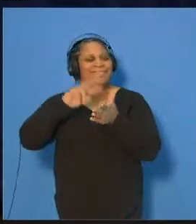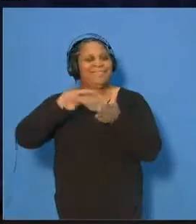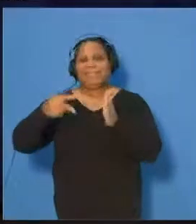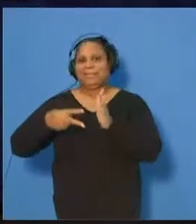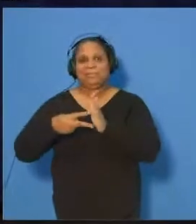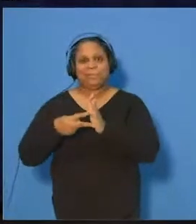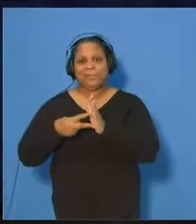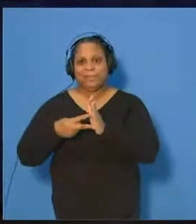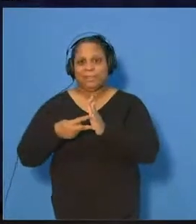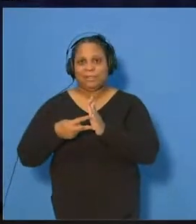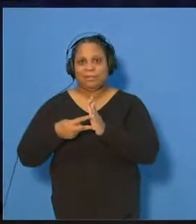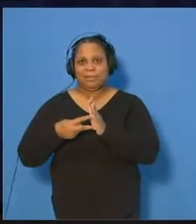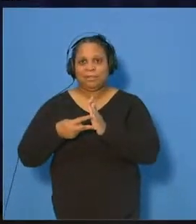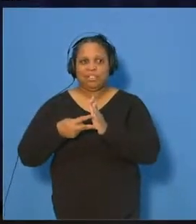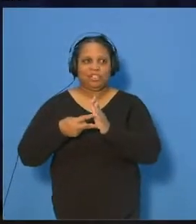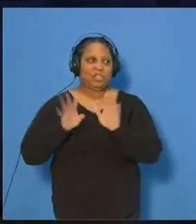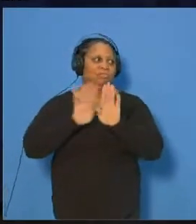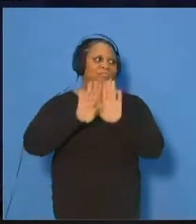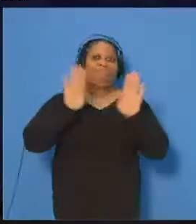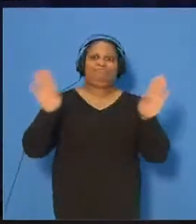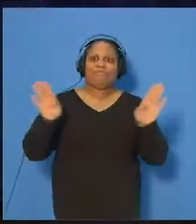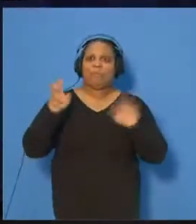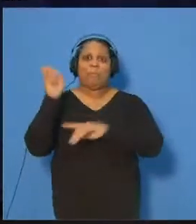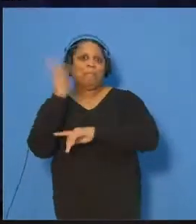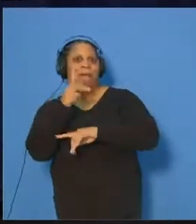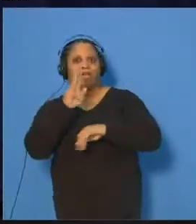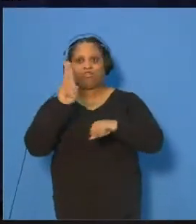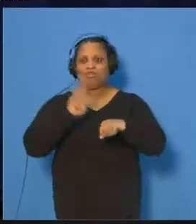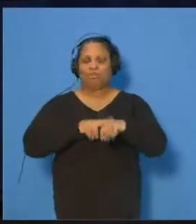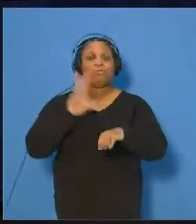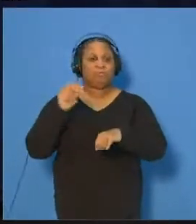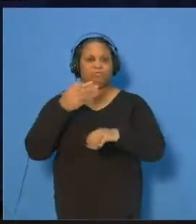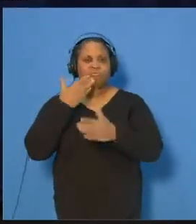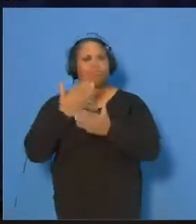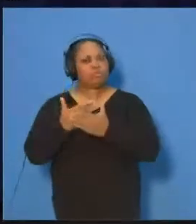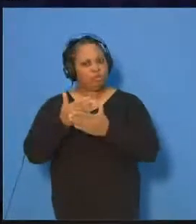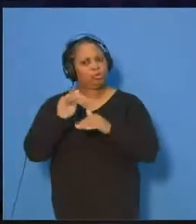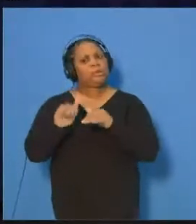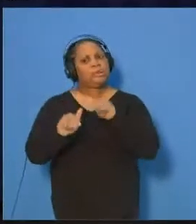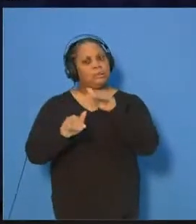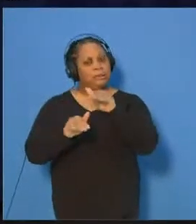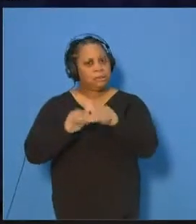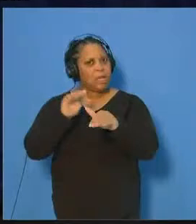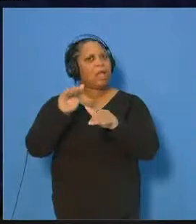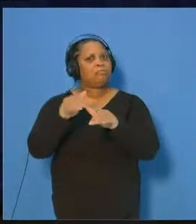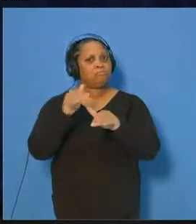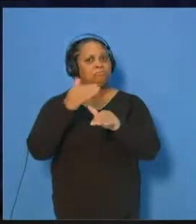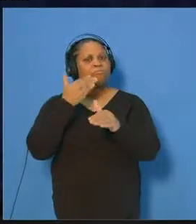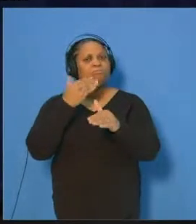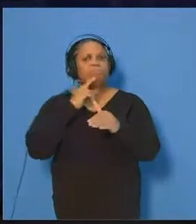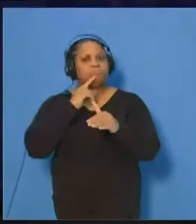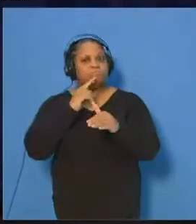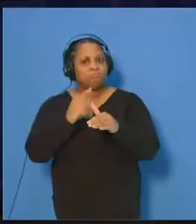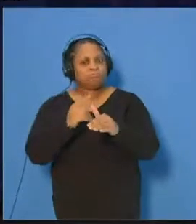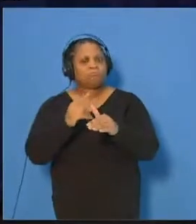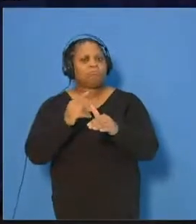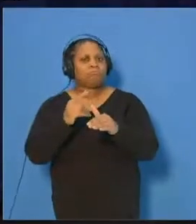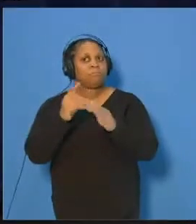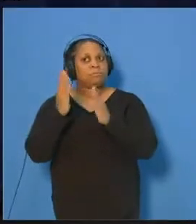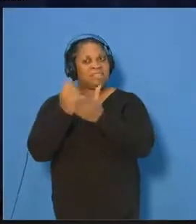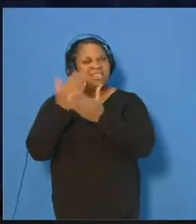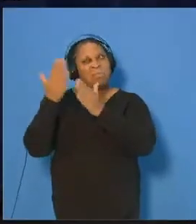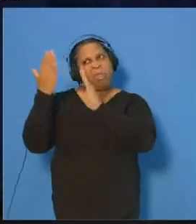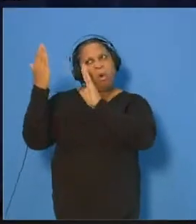should, just open up entirely. I think it's a good step. I think that it's certainly something that is